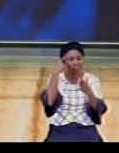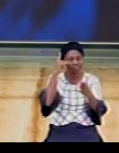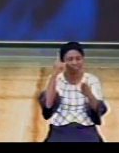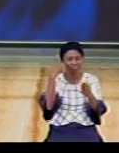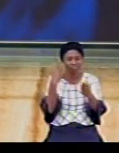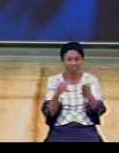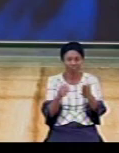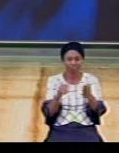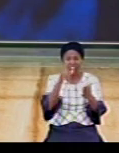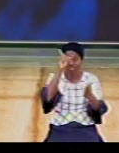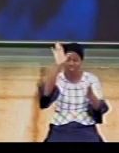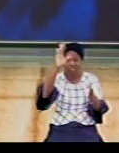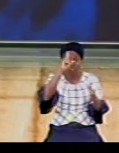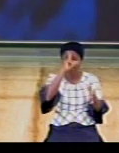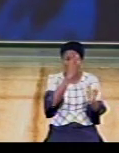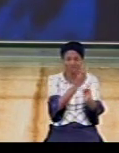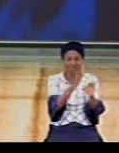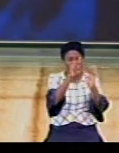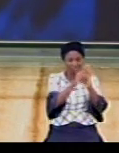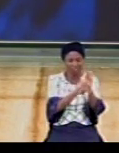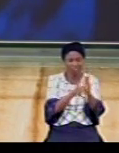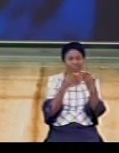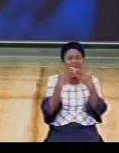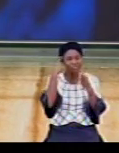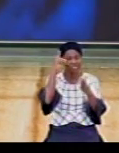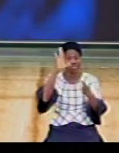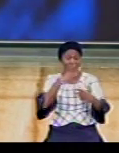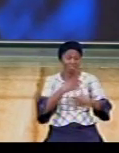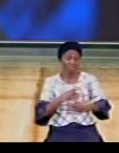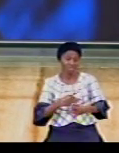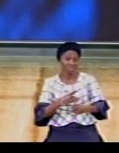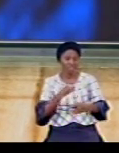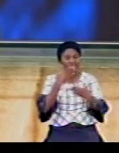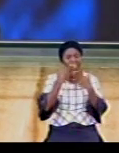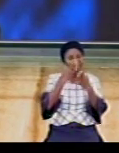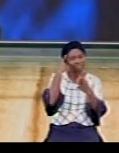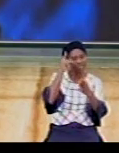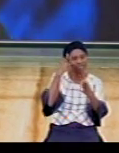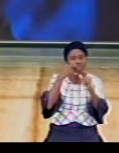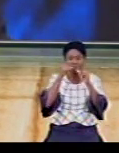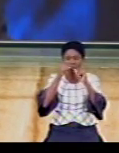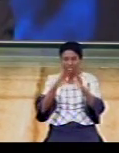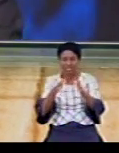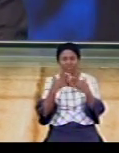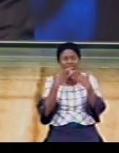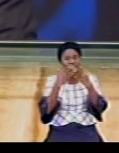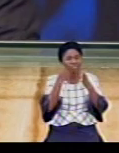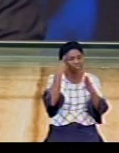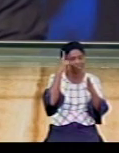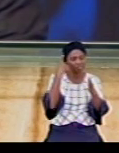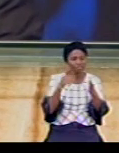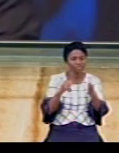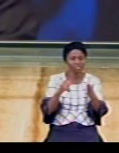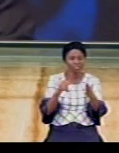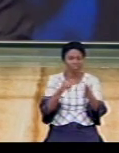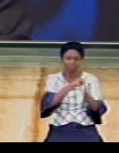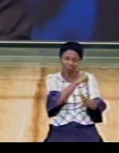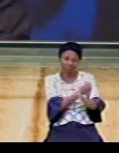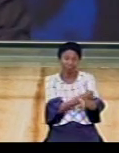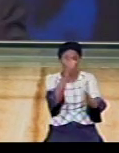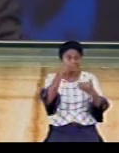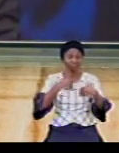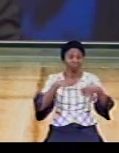your faithfulness. We thank you for your willingness. We thank you for the blessing. We thank you for your authority you have given